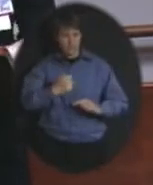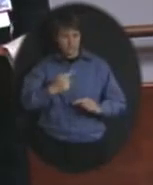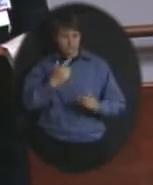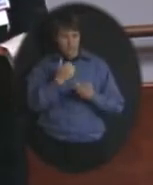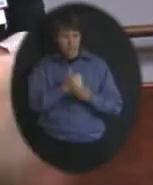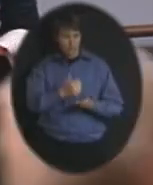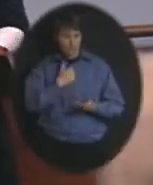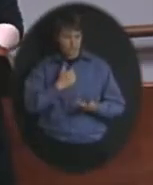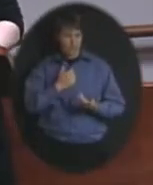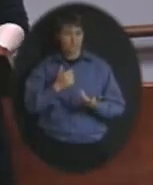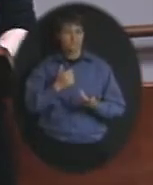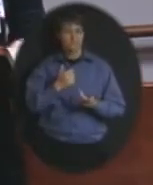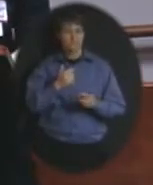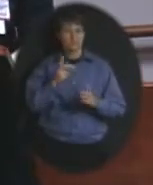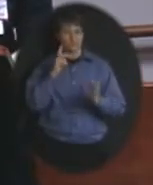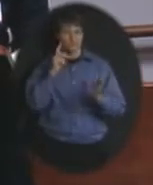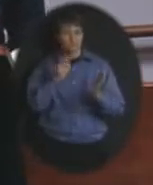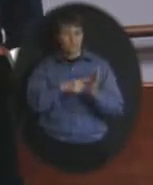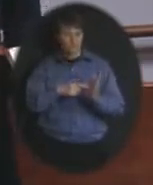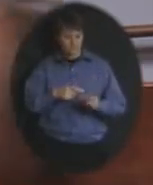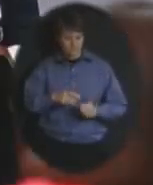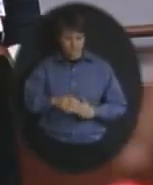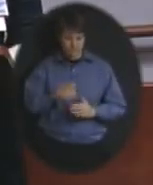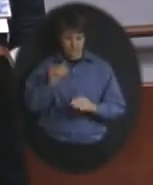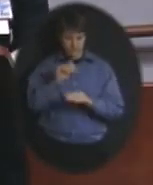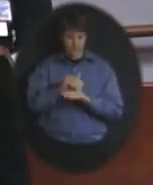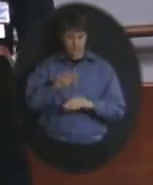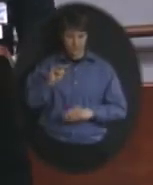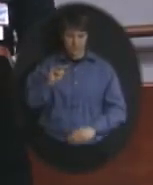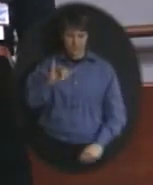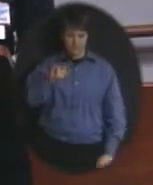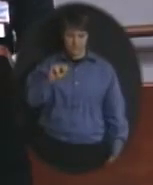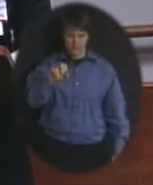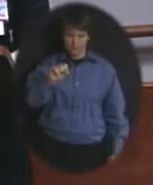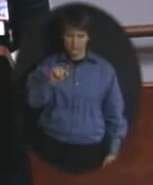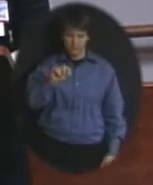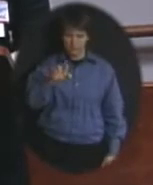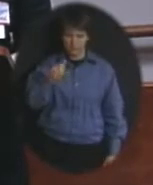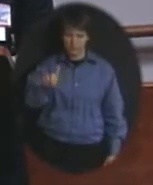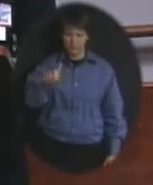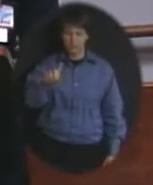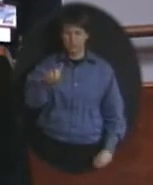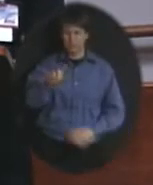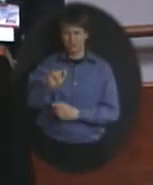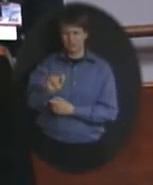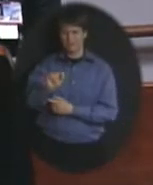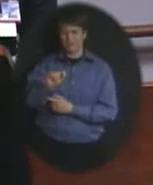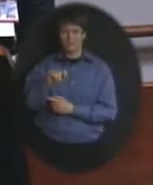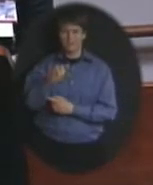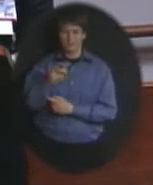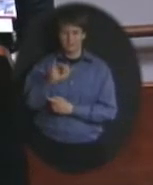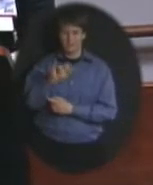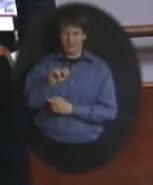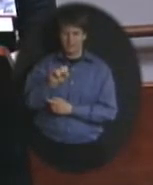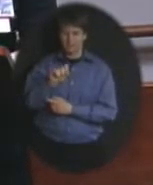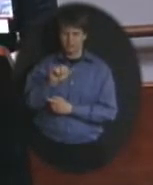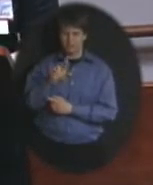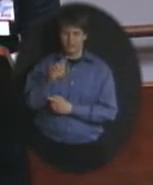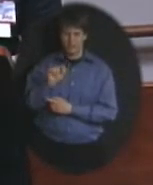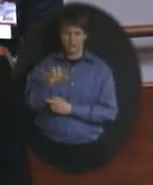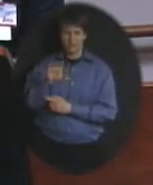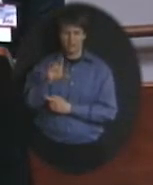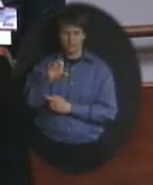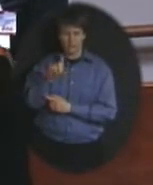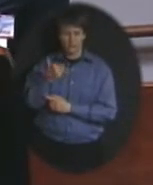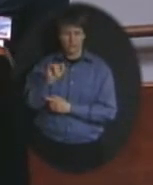recognition. Tonight we recognize Main Street Credit Union. Main Street Credit Union is a business partner who is dedicated to supporting the